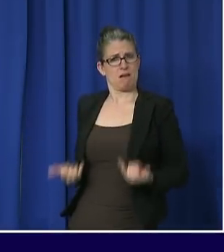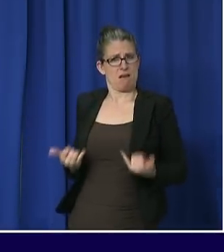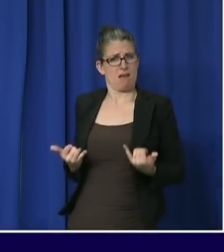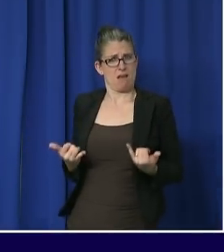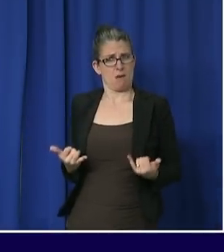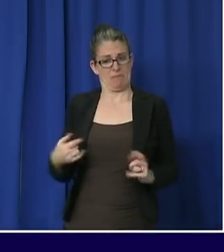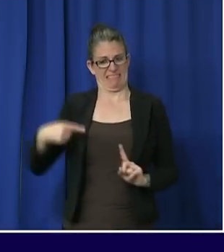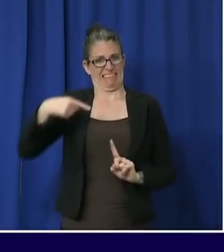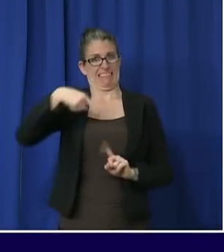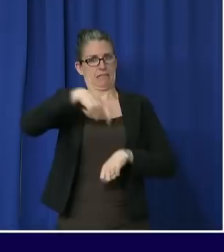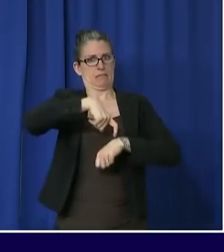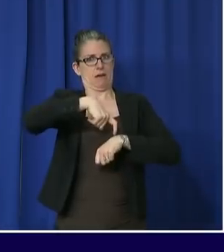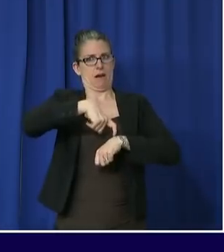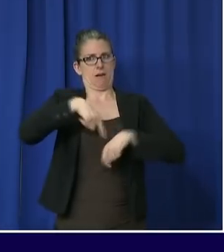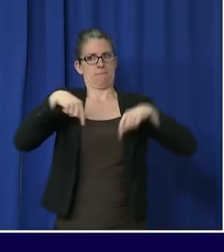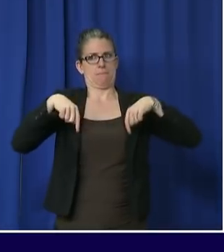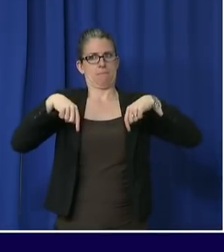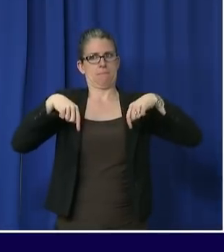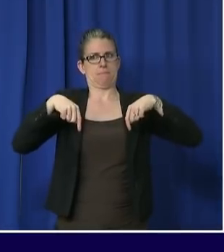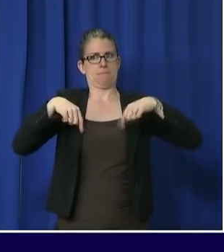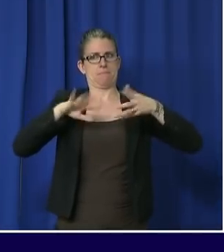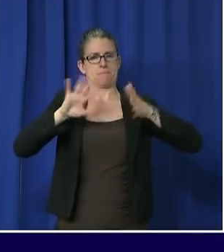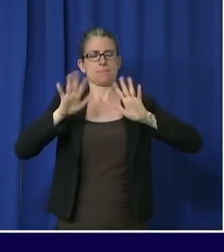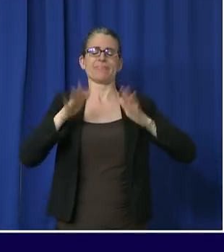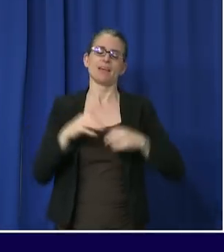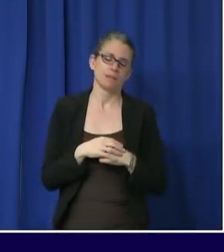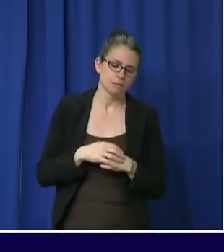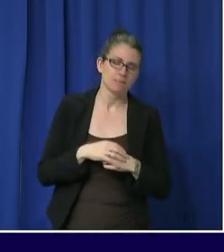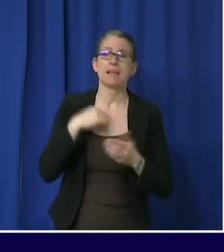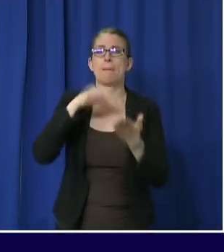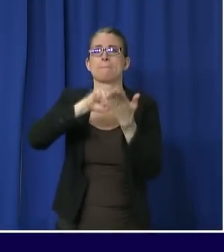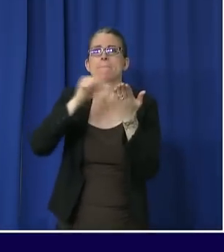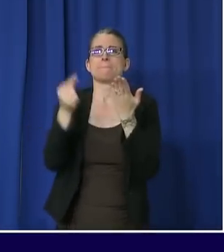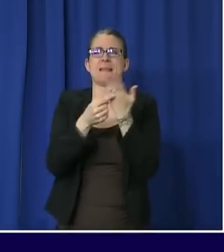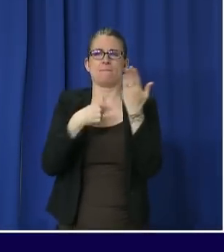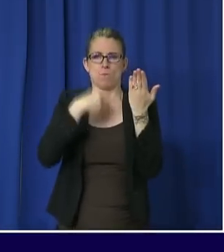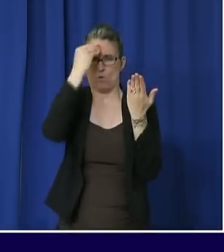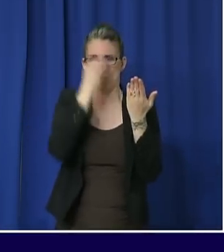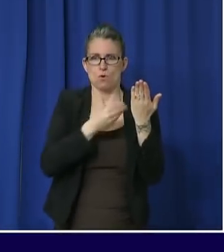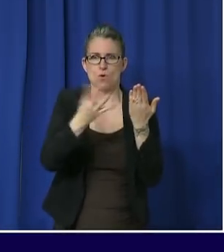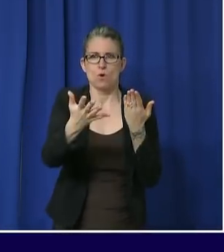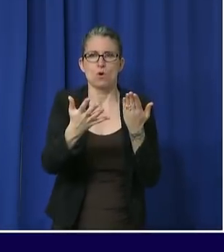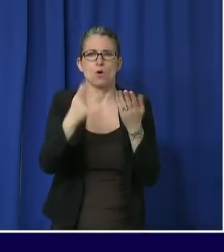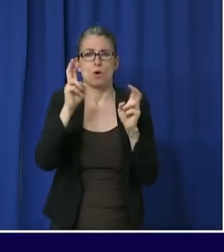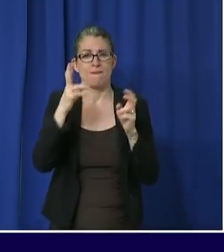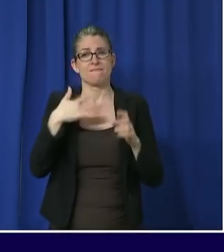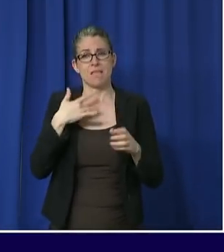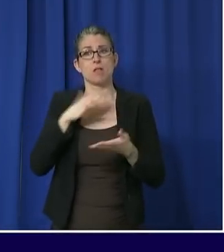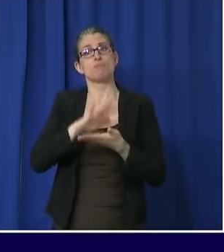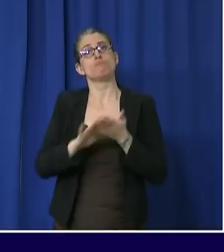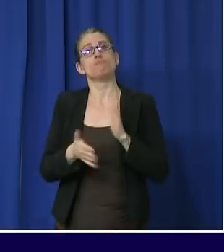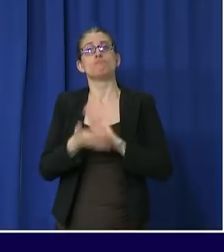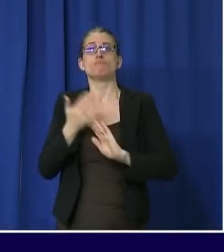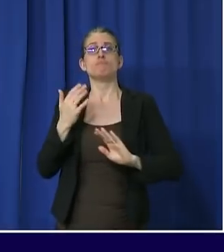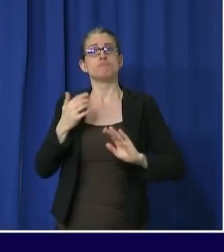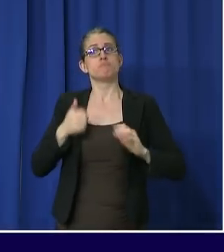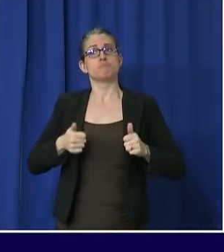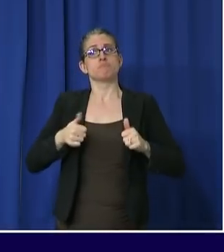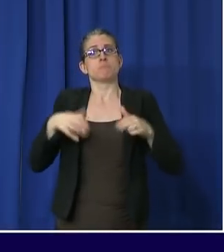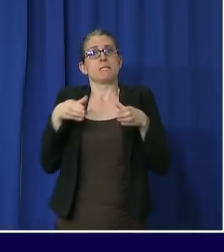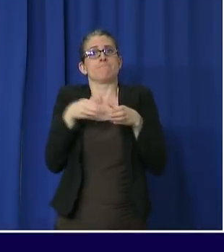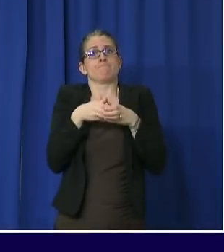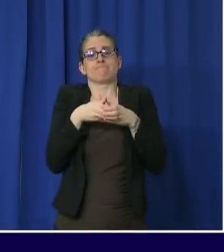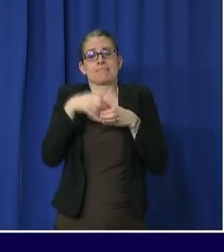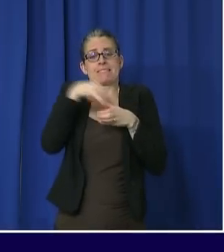that you were sort of tying them off, as in these weren't cases that were really out in the public or cases of community transmission